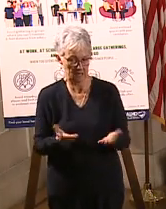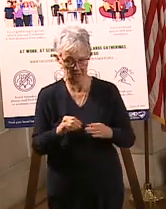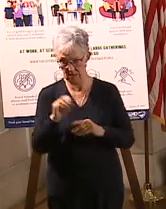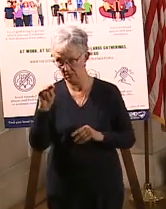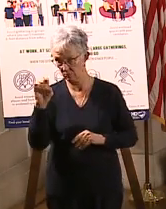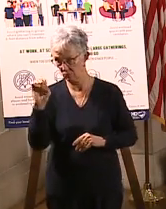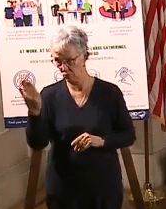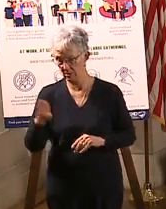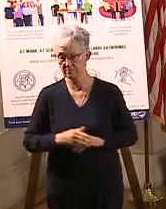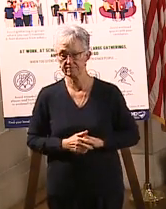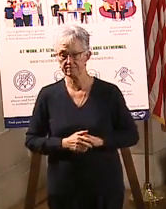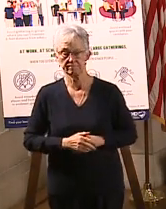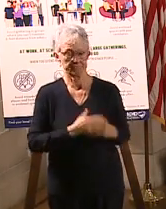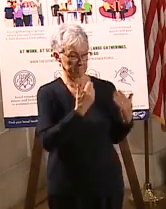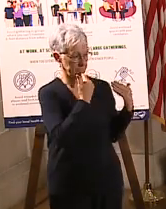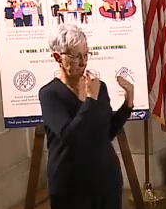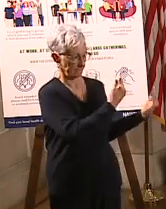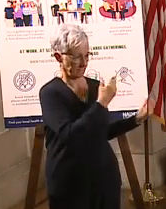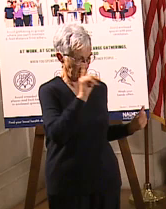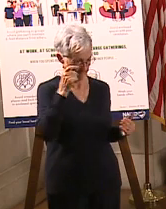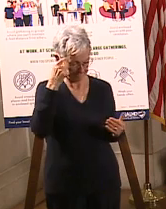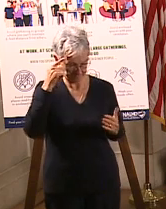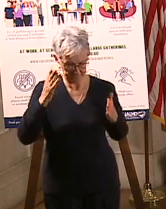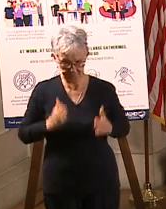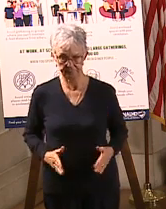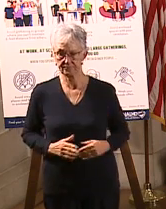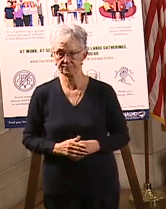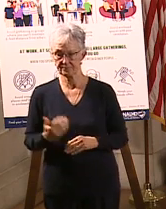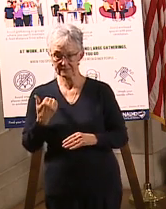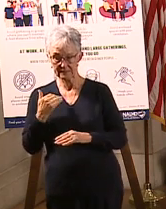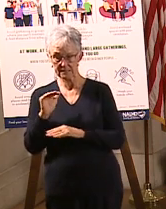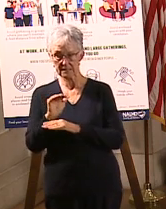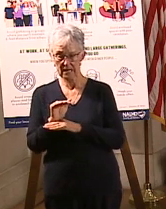Thank you, Governor. Good morning. As of last night's update,